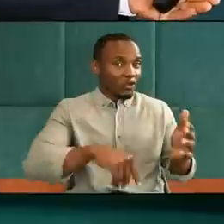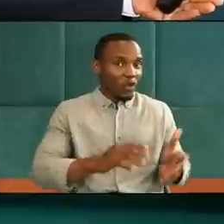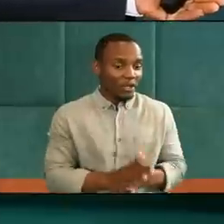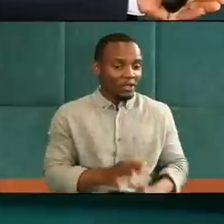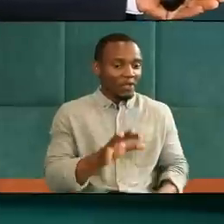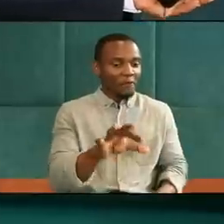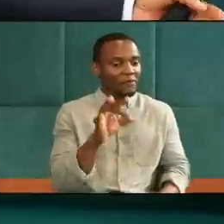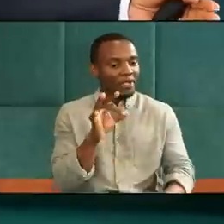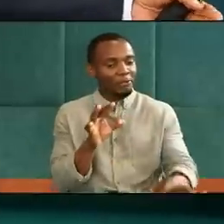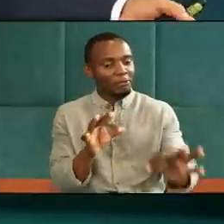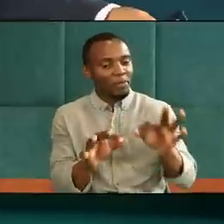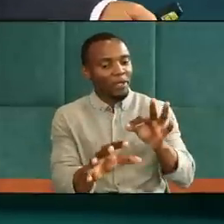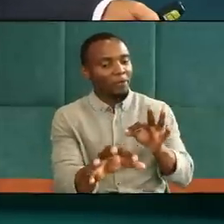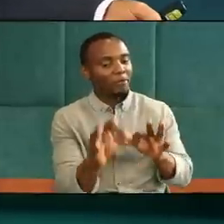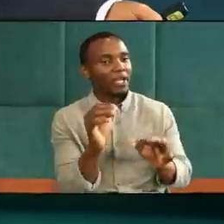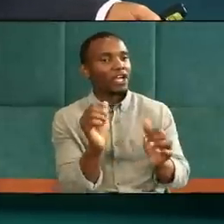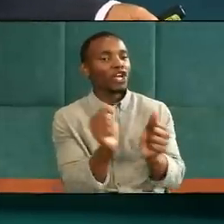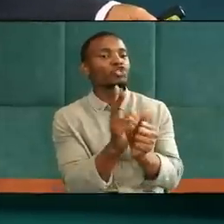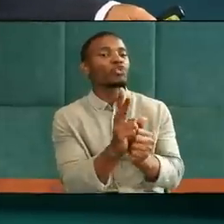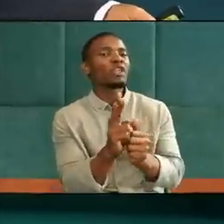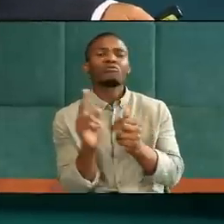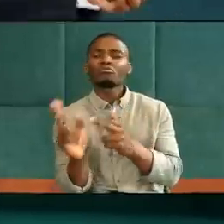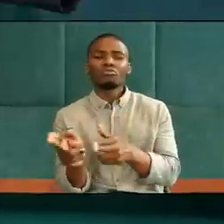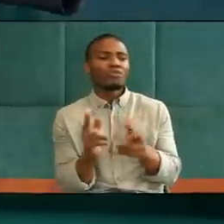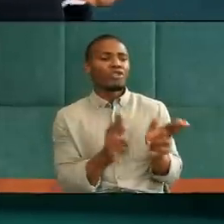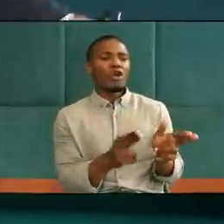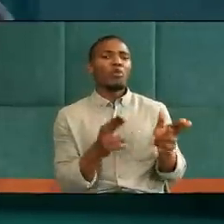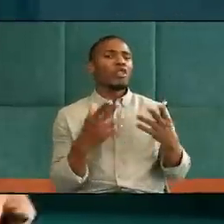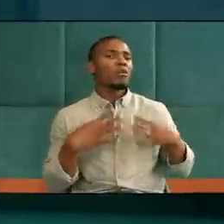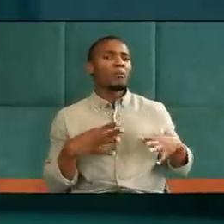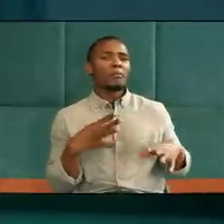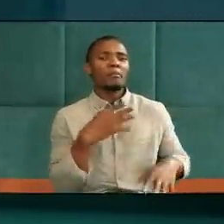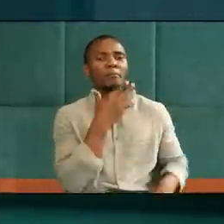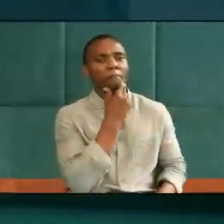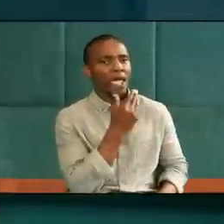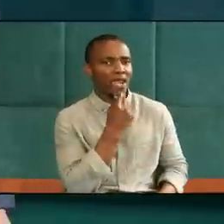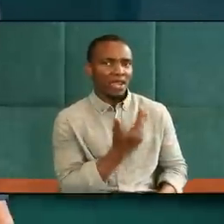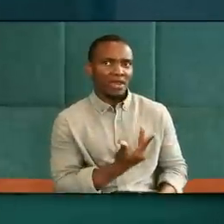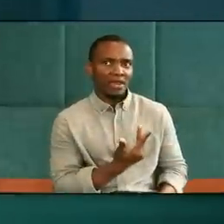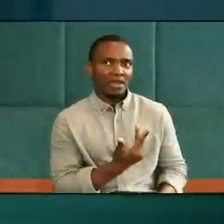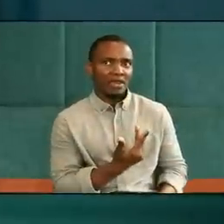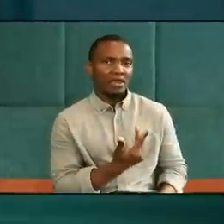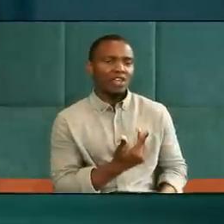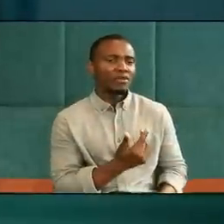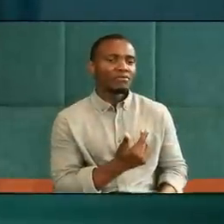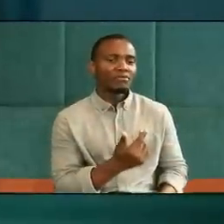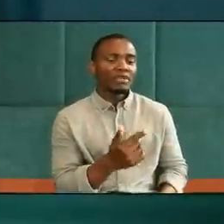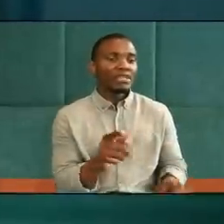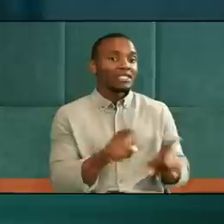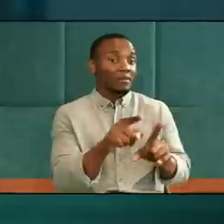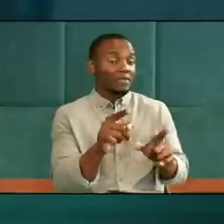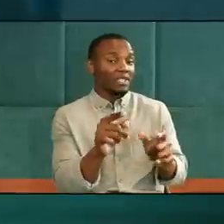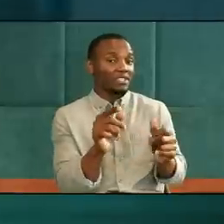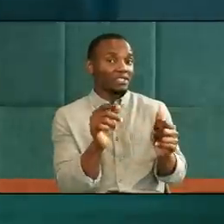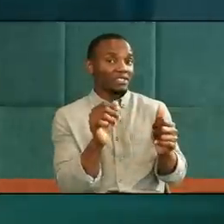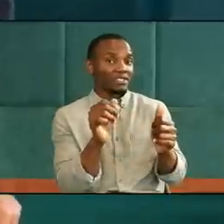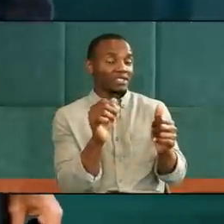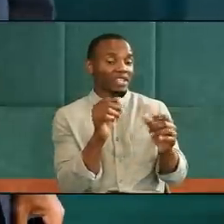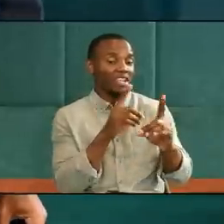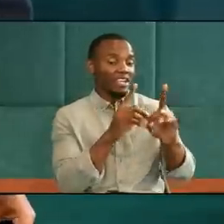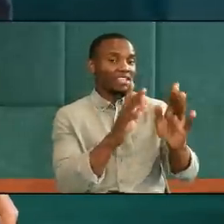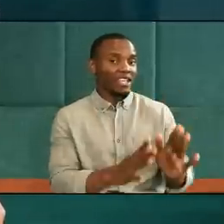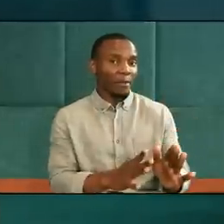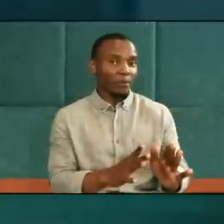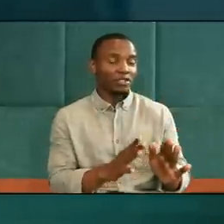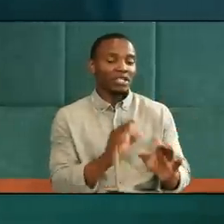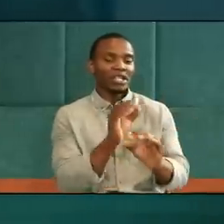12 ordinary men. Not a single one of them was a Pharisee. Not a